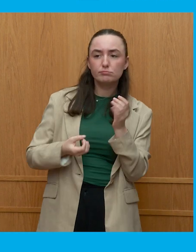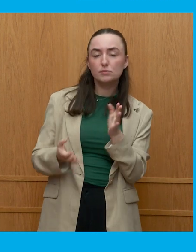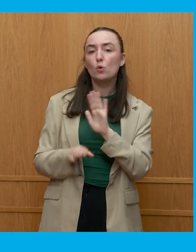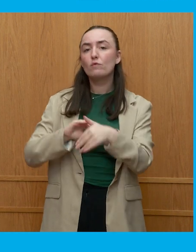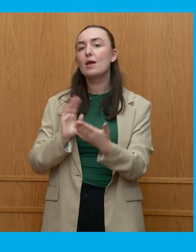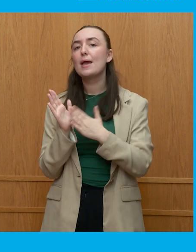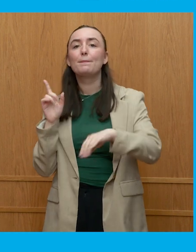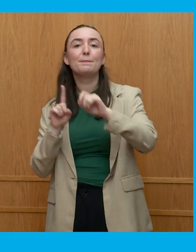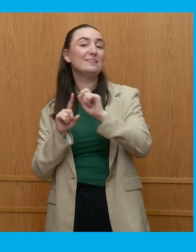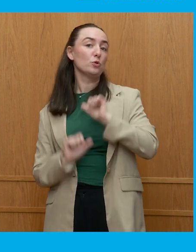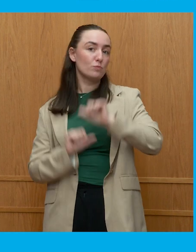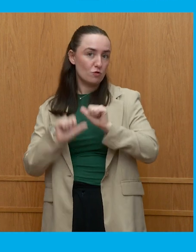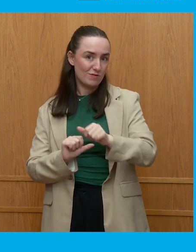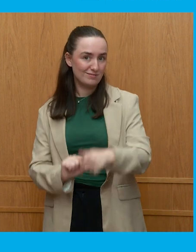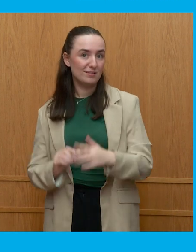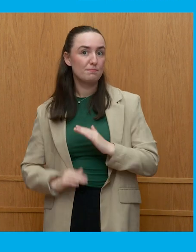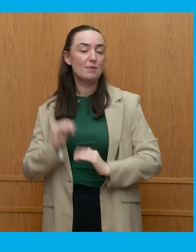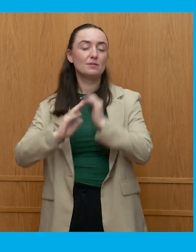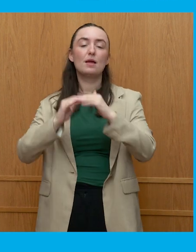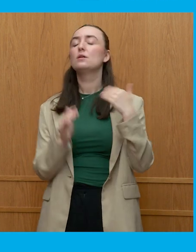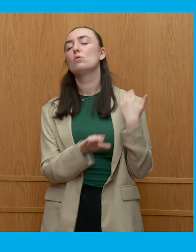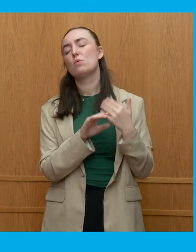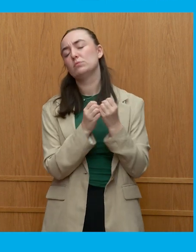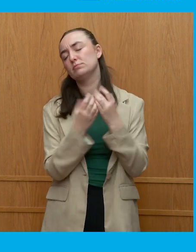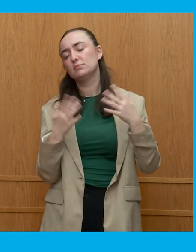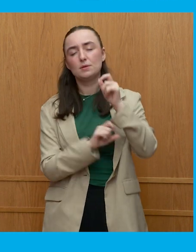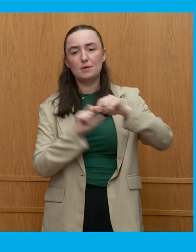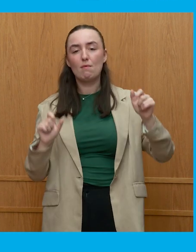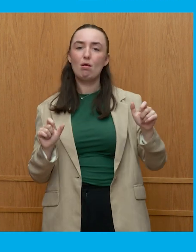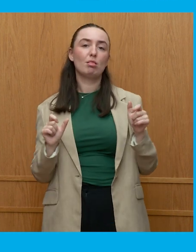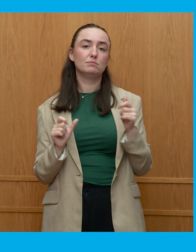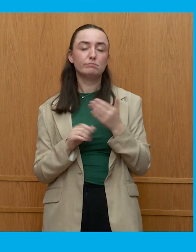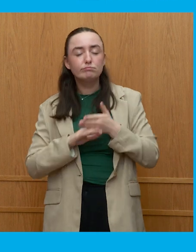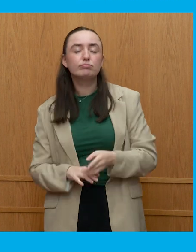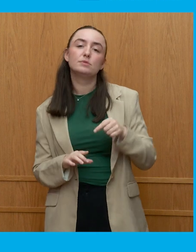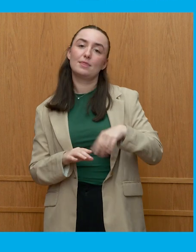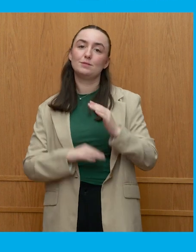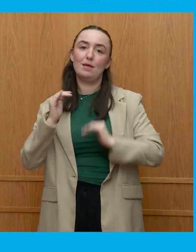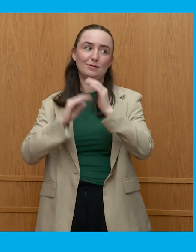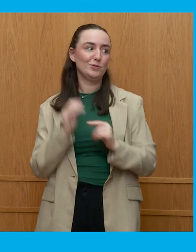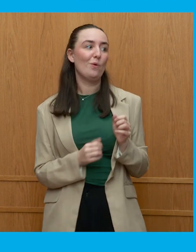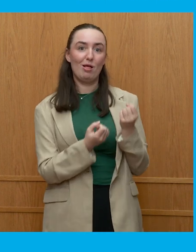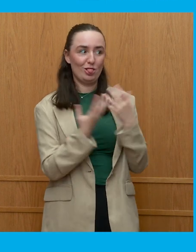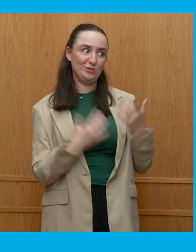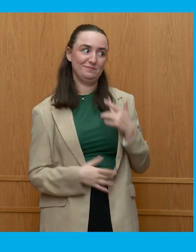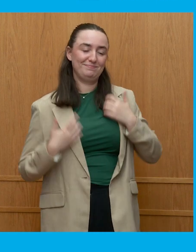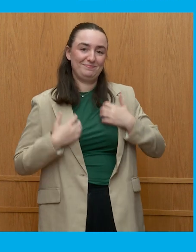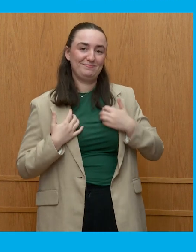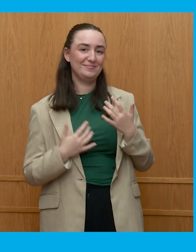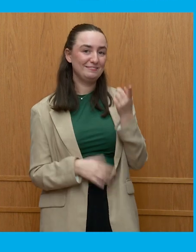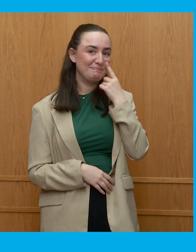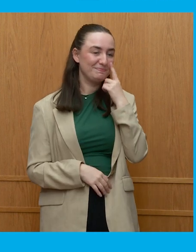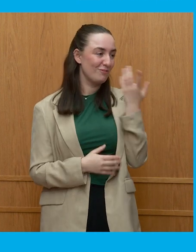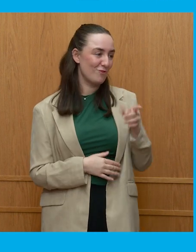building, and you worked alongside Linda Fabiani and Lewis MacDonald. So lots of insights we will have today from